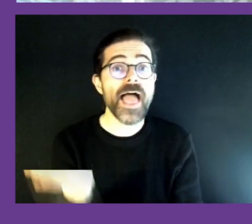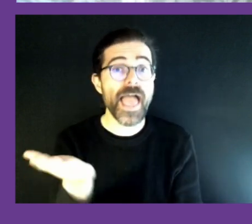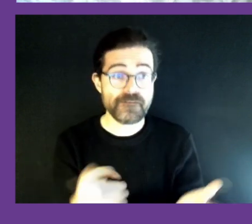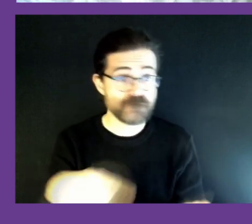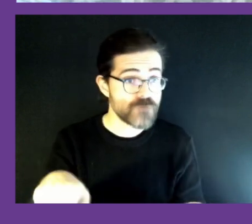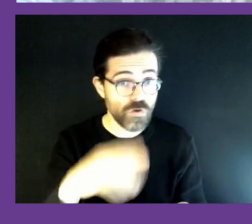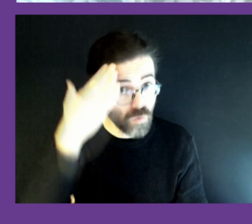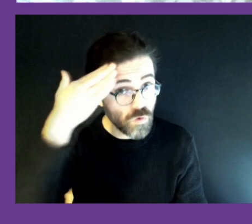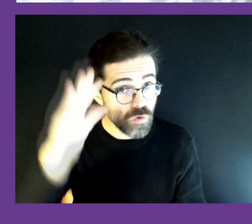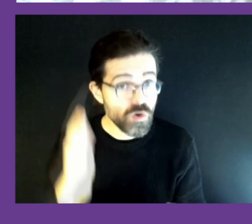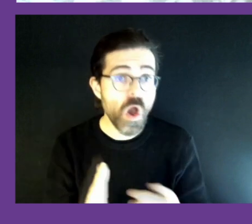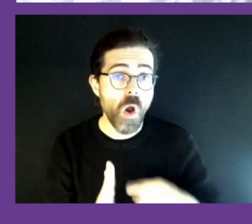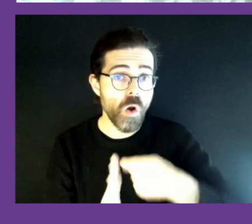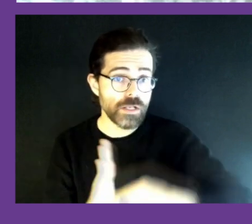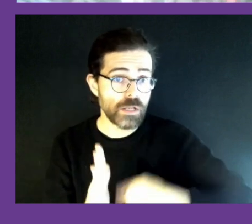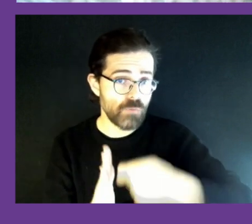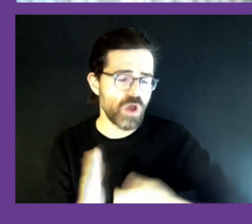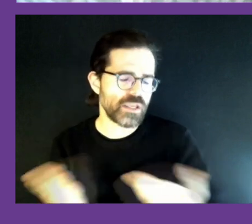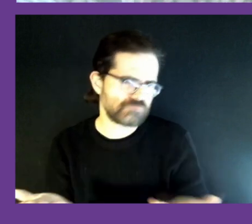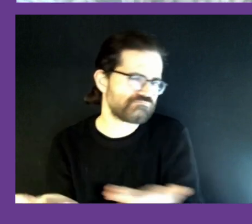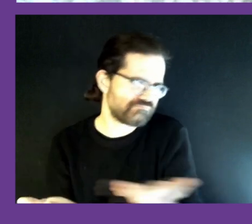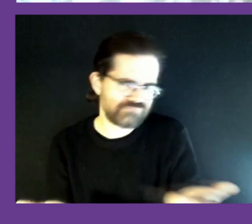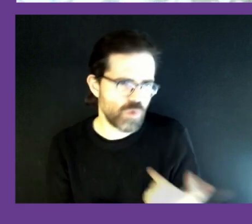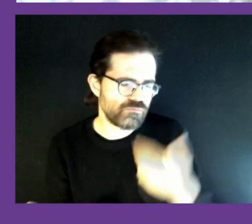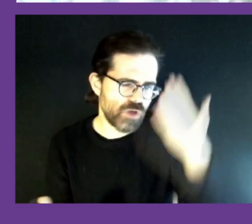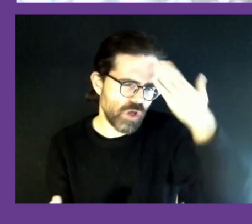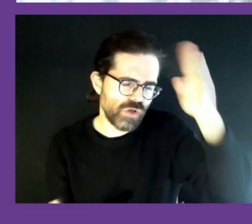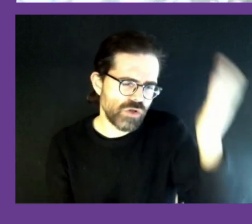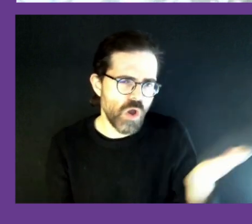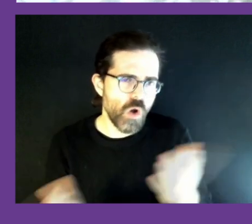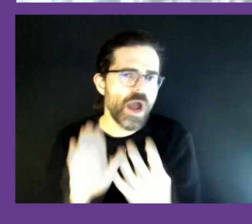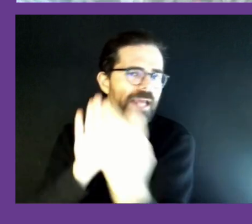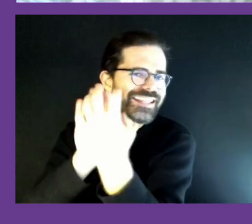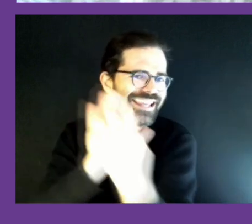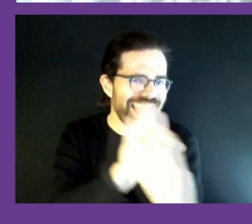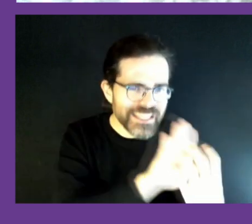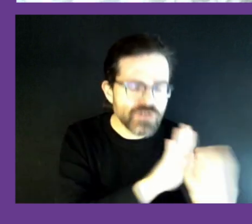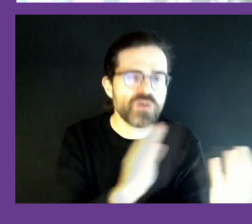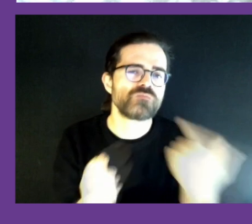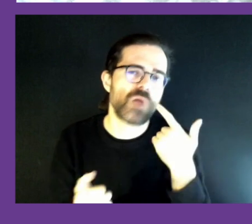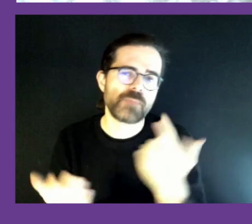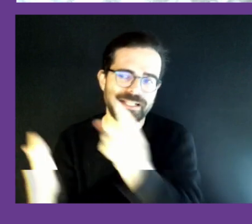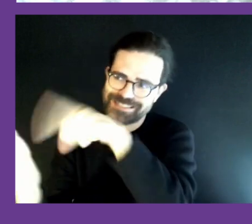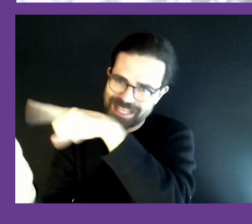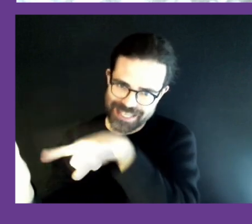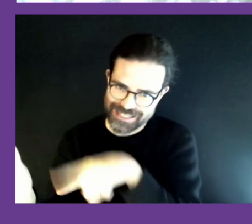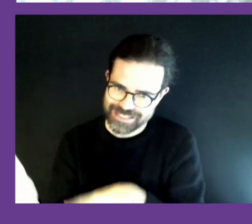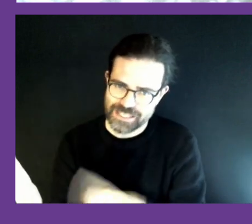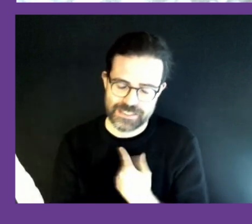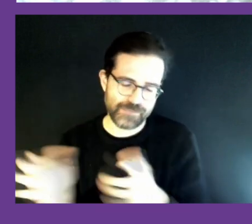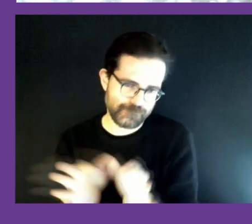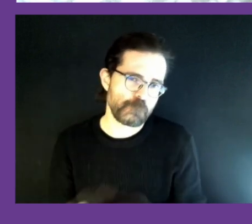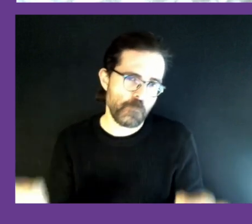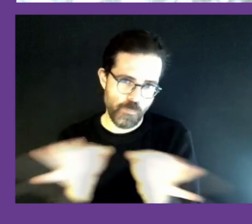it is important to have some indicators, and the satisfaction survey is one of them. So we thank you in advance